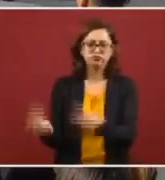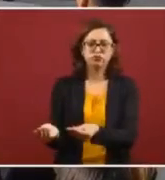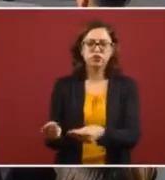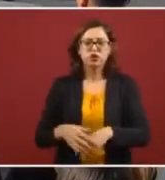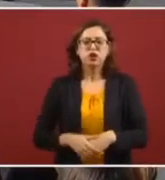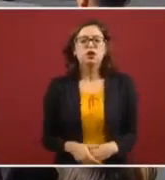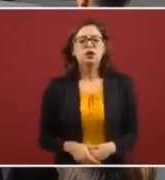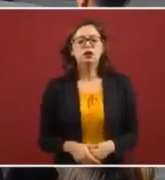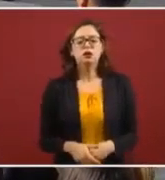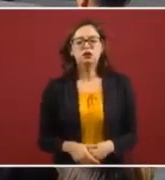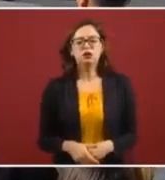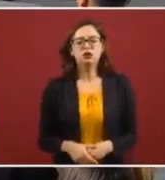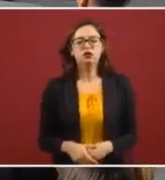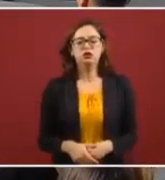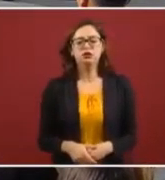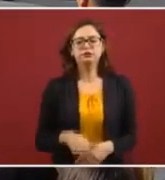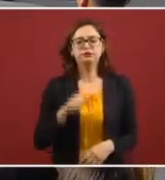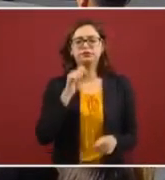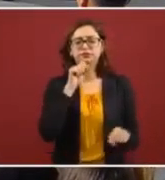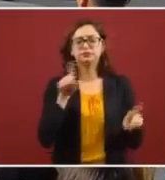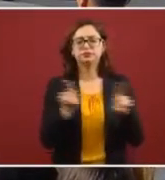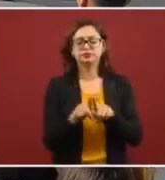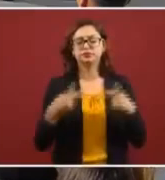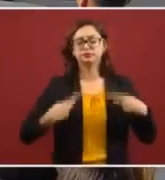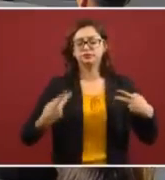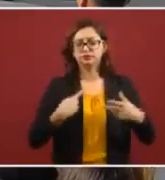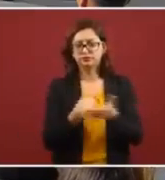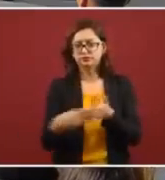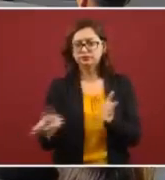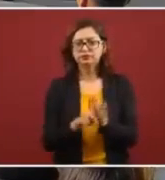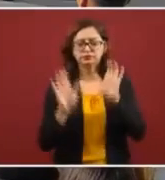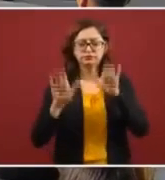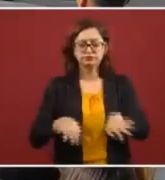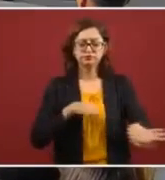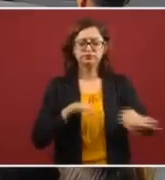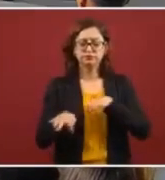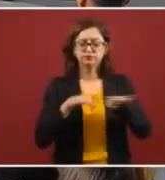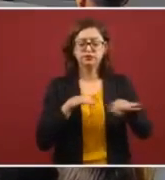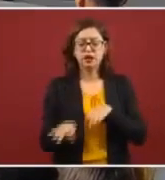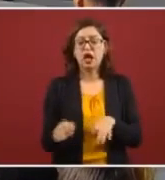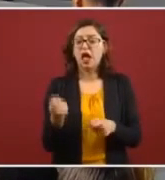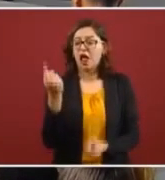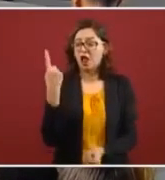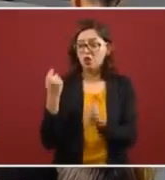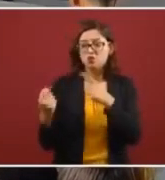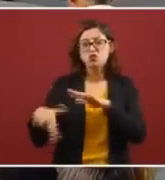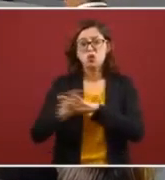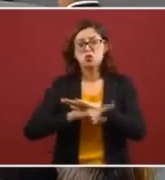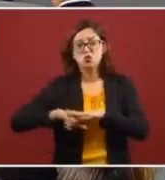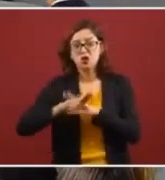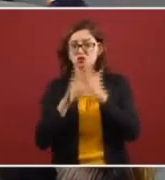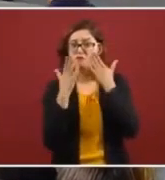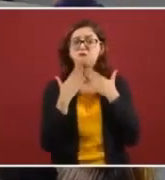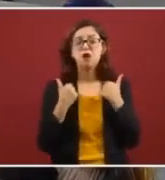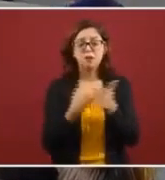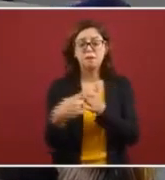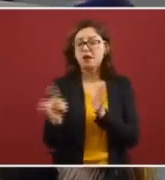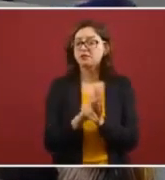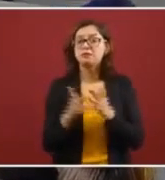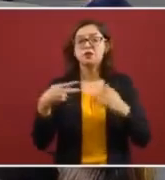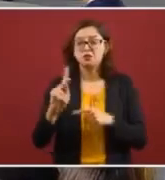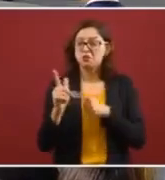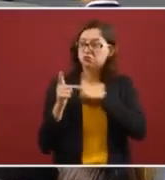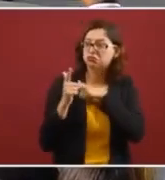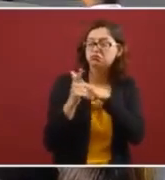be within the law. There's some workers. They've been working there for